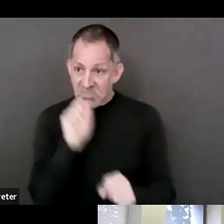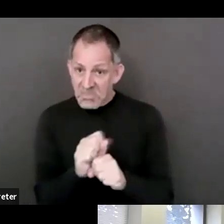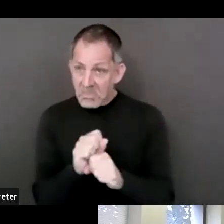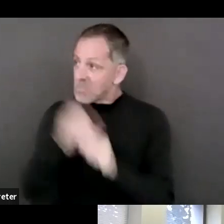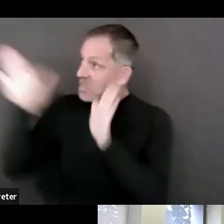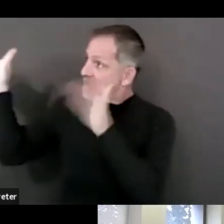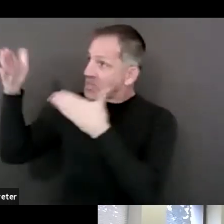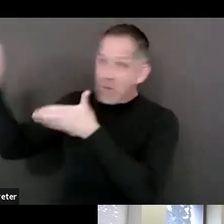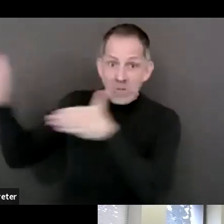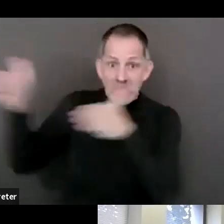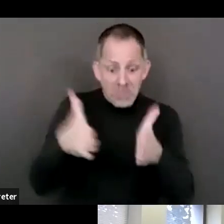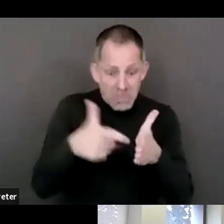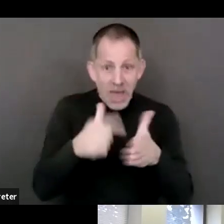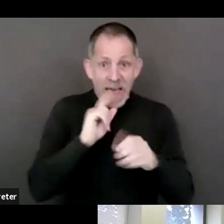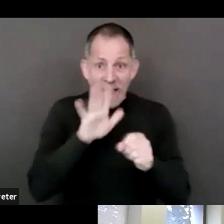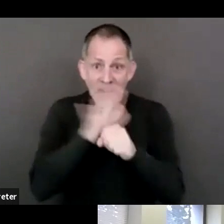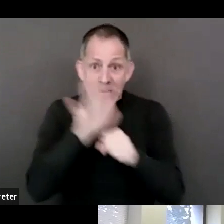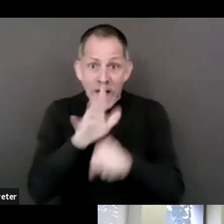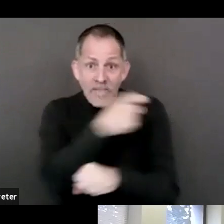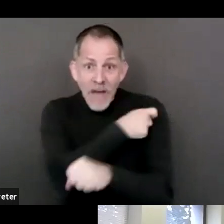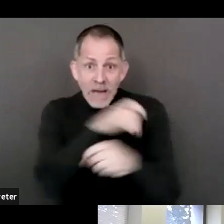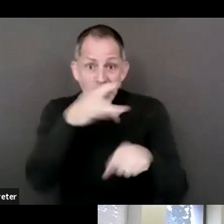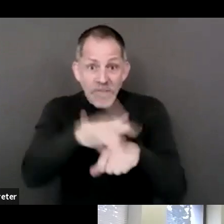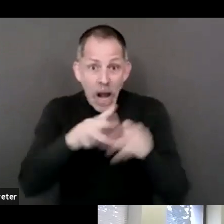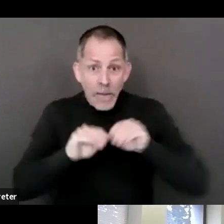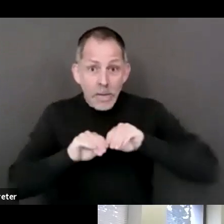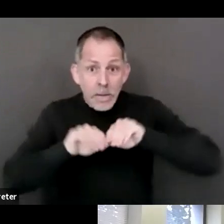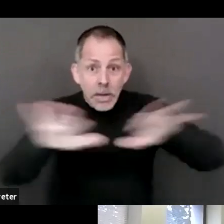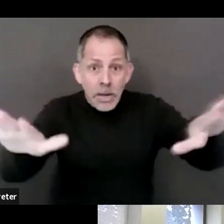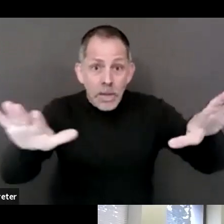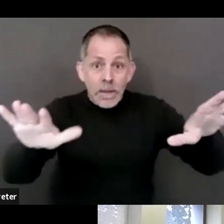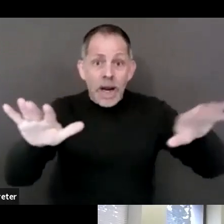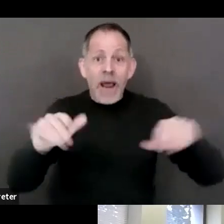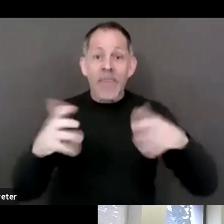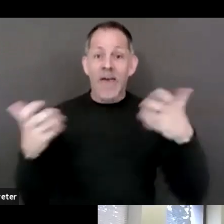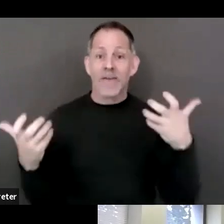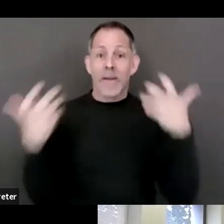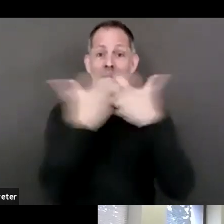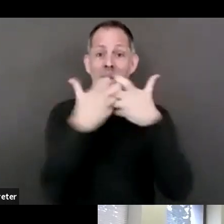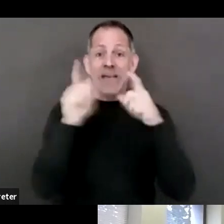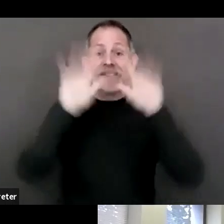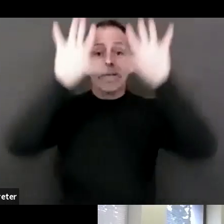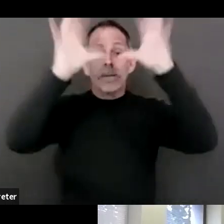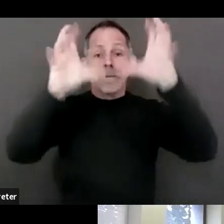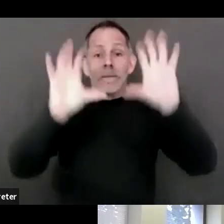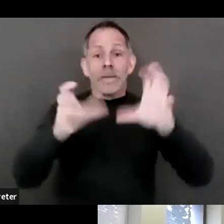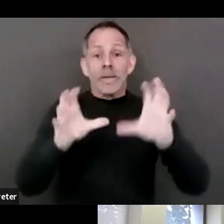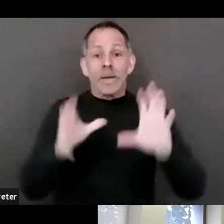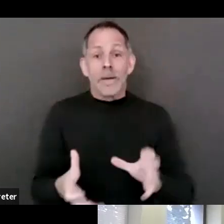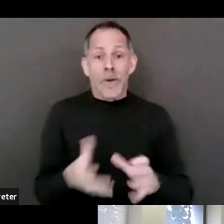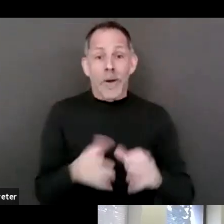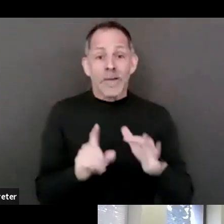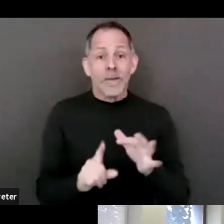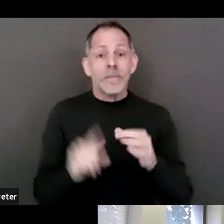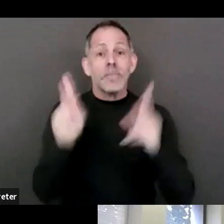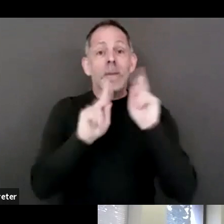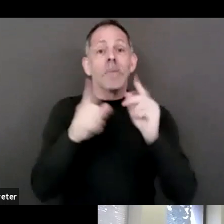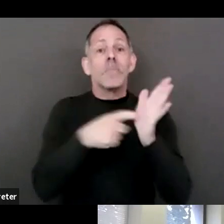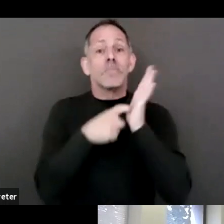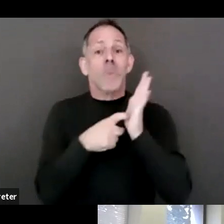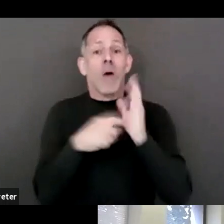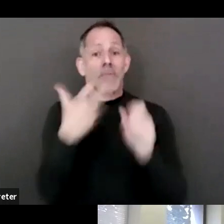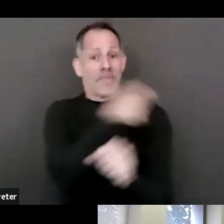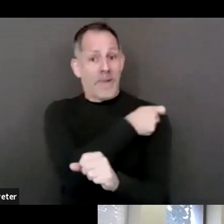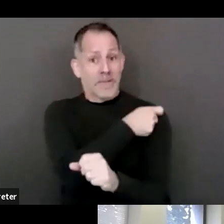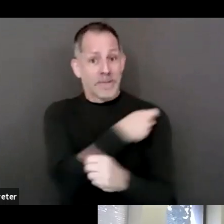tailoring the availability to the tiers that existed, making sure that we were prioritizing those. That takes a